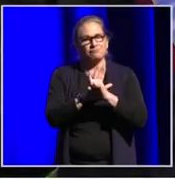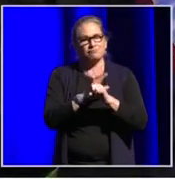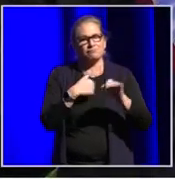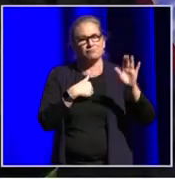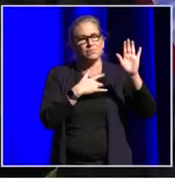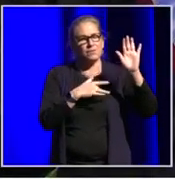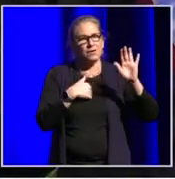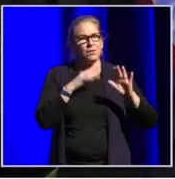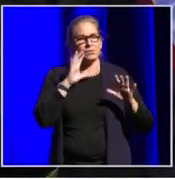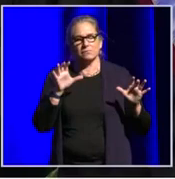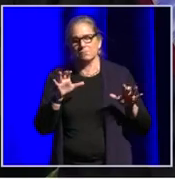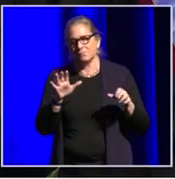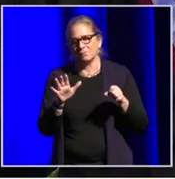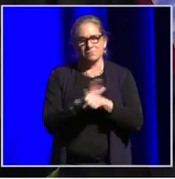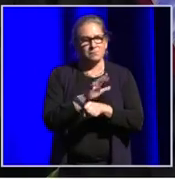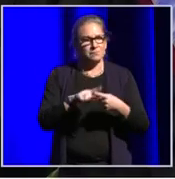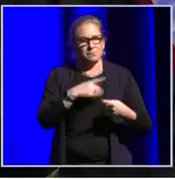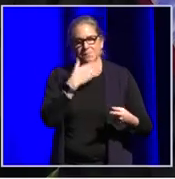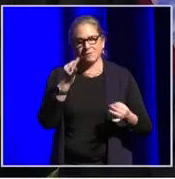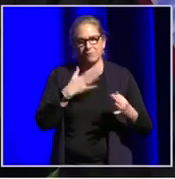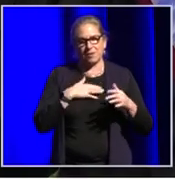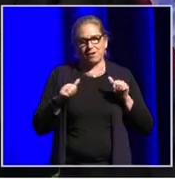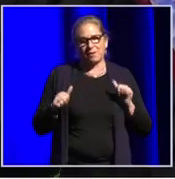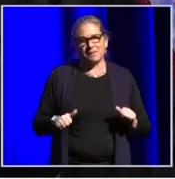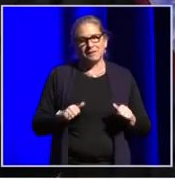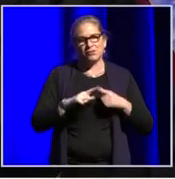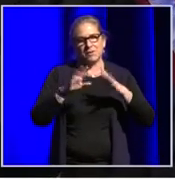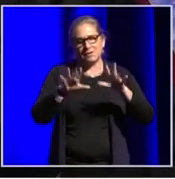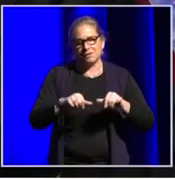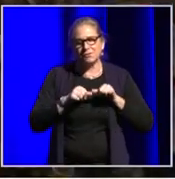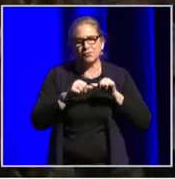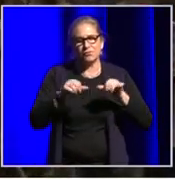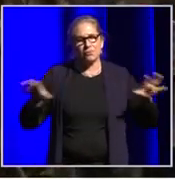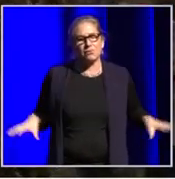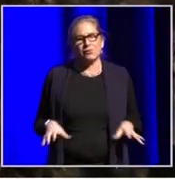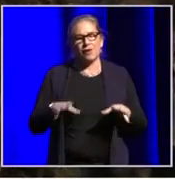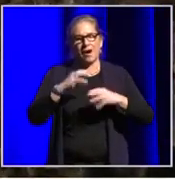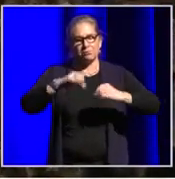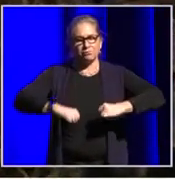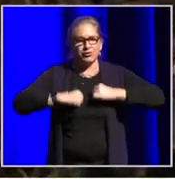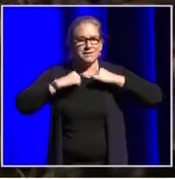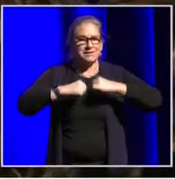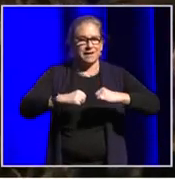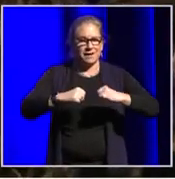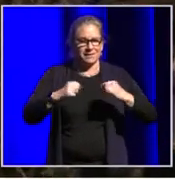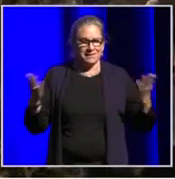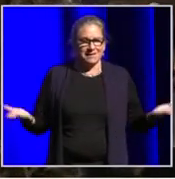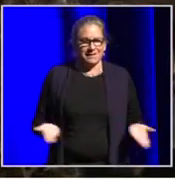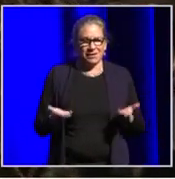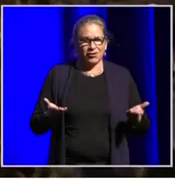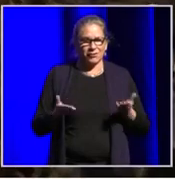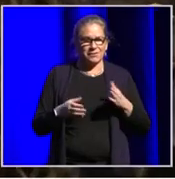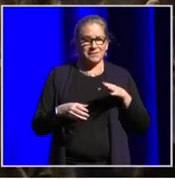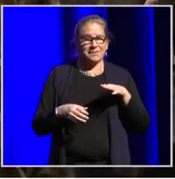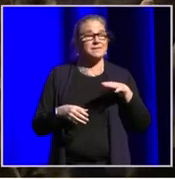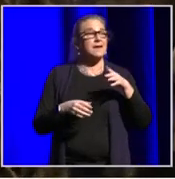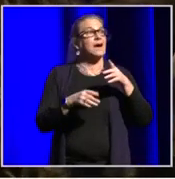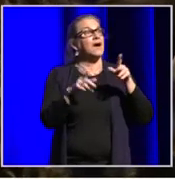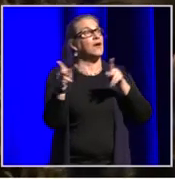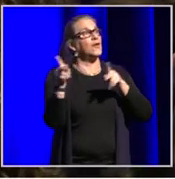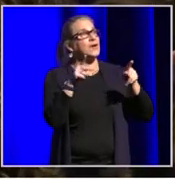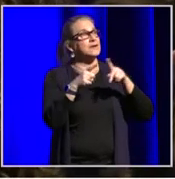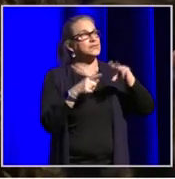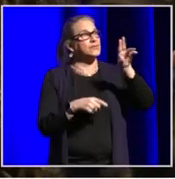ability. Preserve, protect, and defend. Preserve, protect, and defend. The Constitution of the United States.